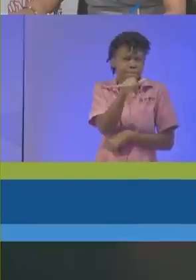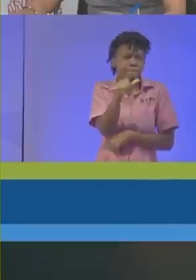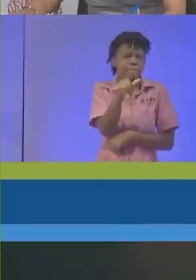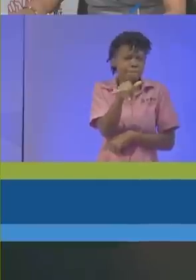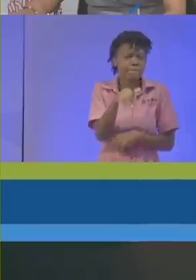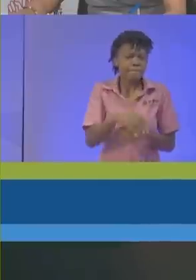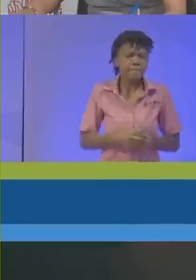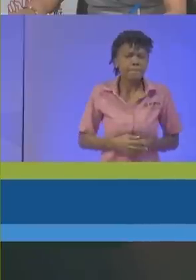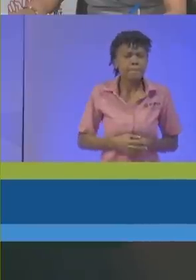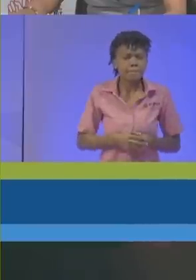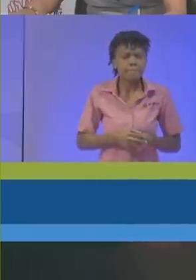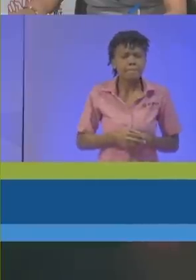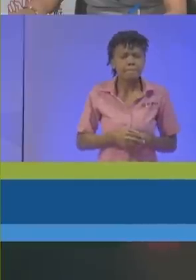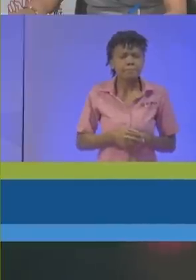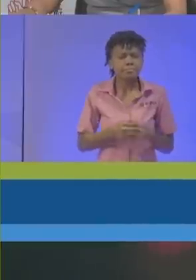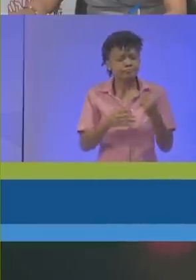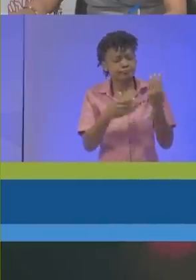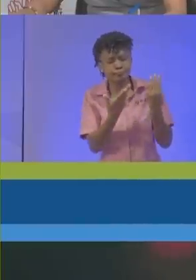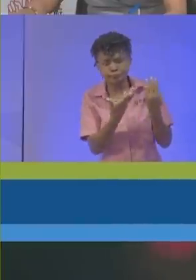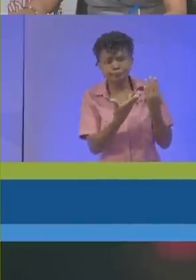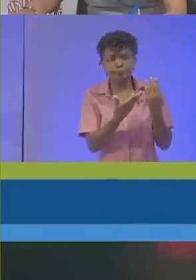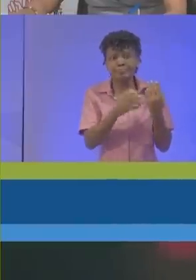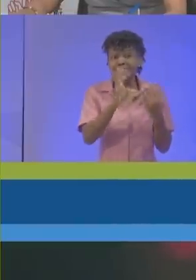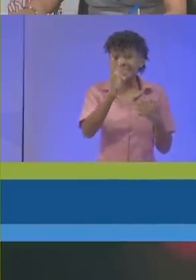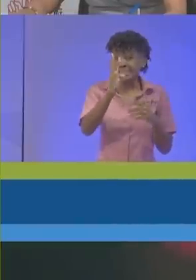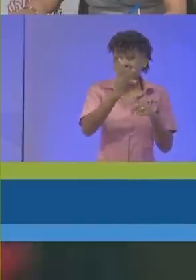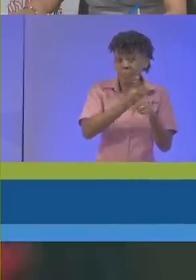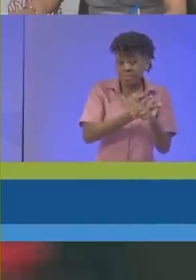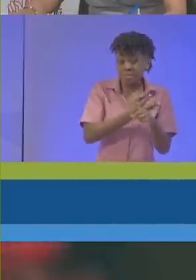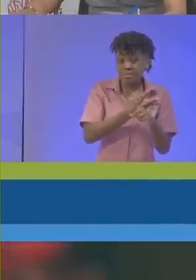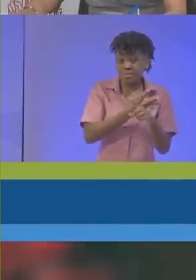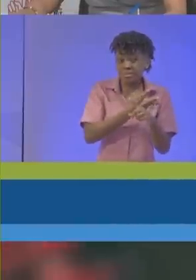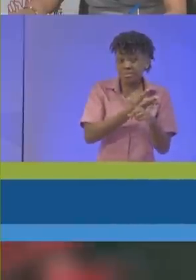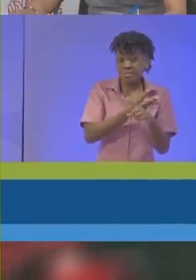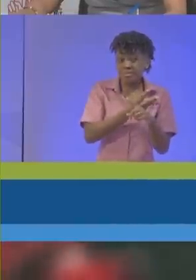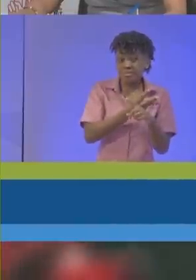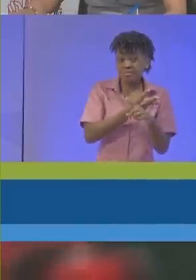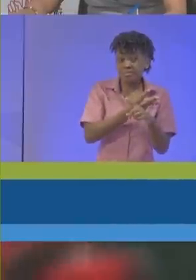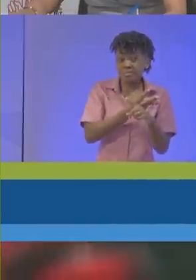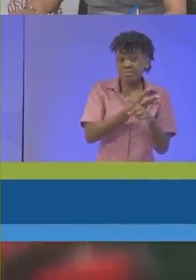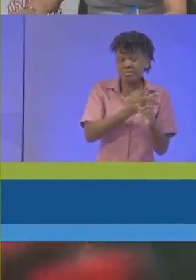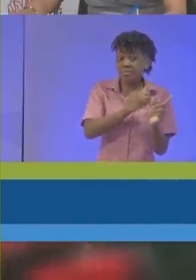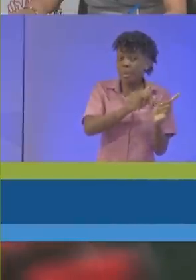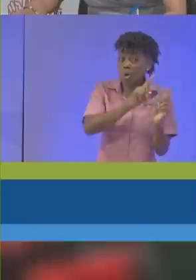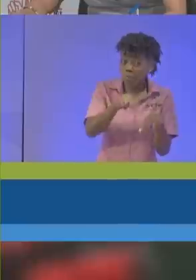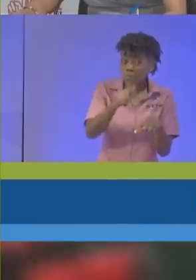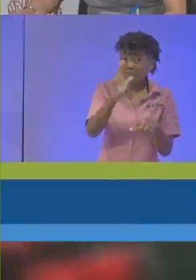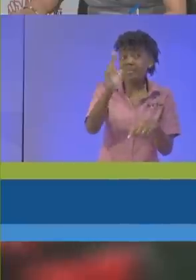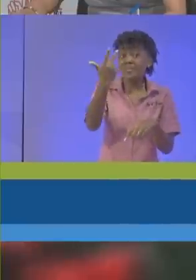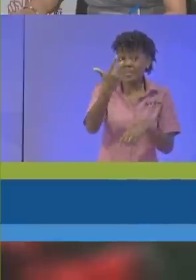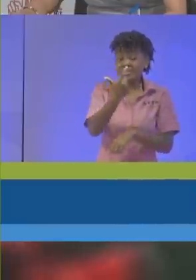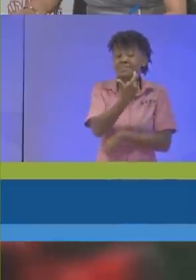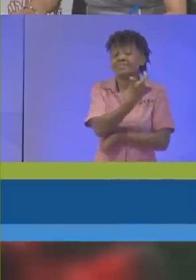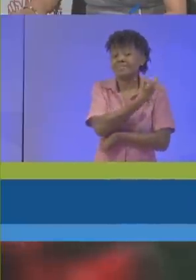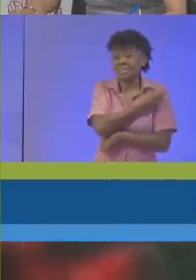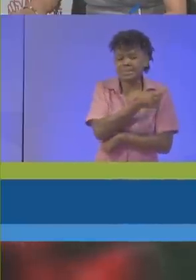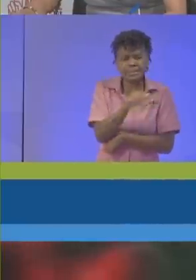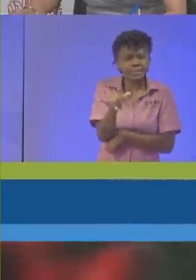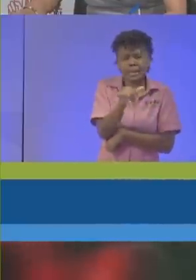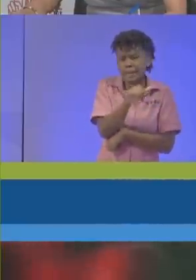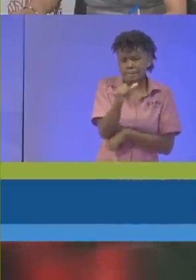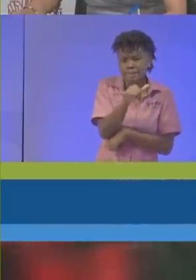At 6 months, the child is now required to get their third shot of the same group of